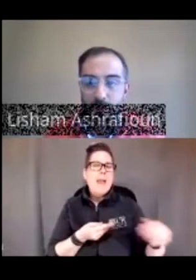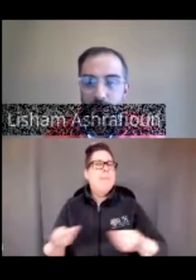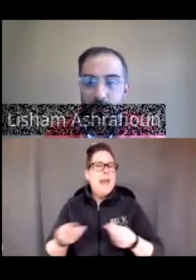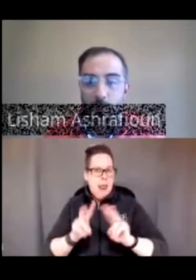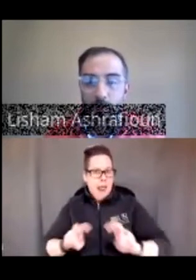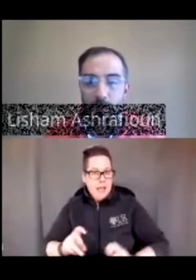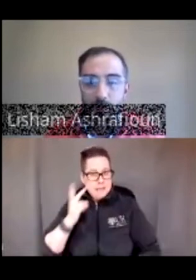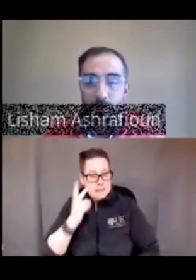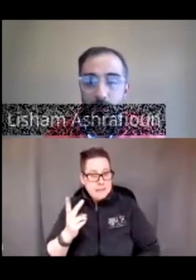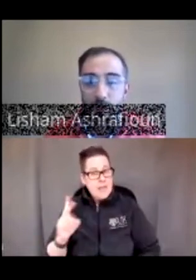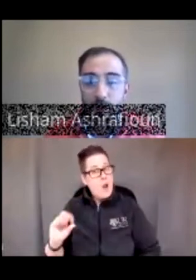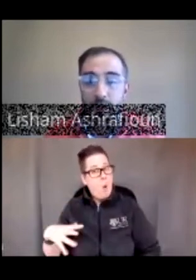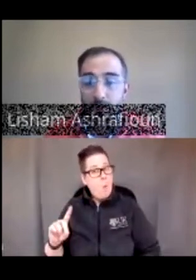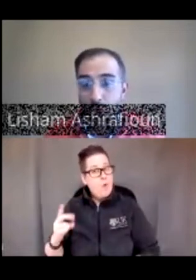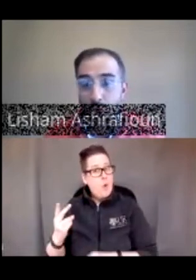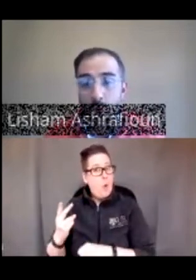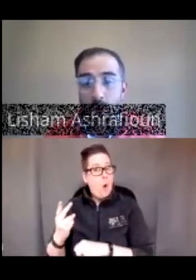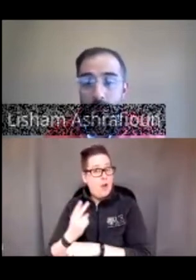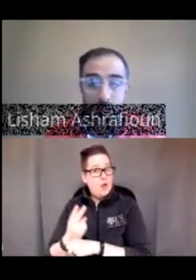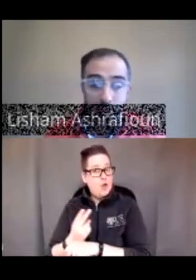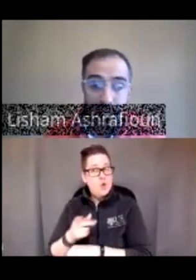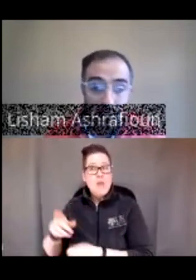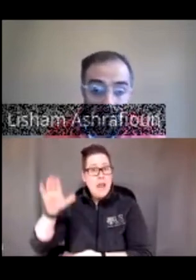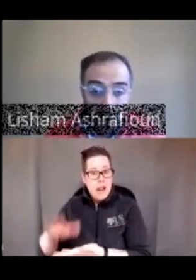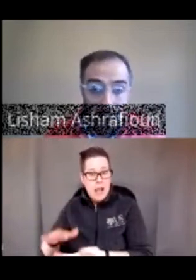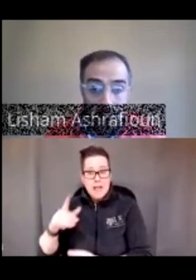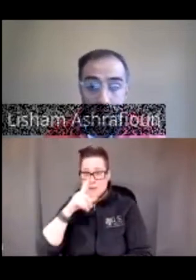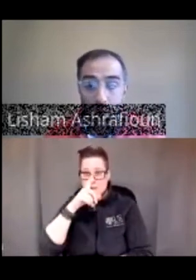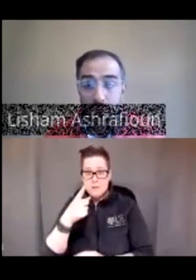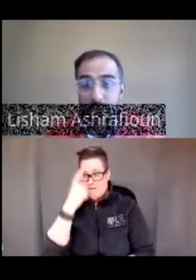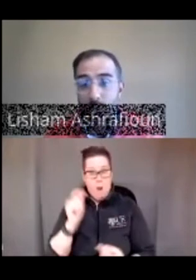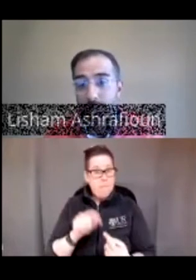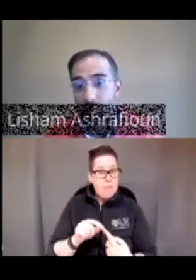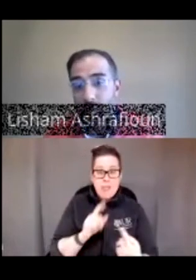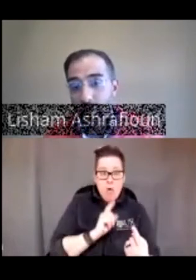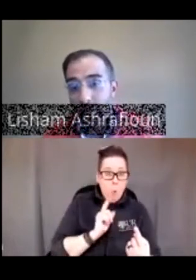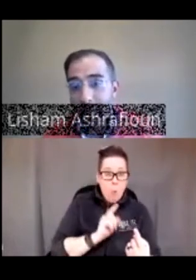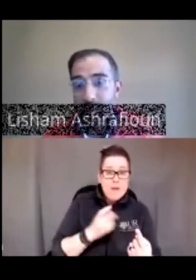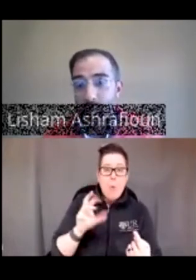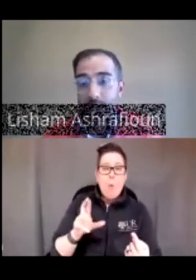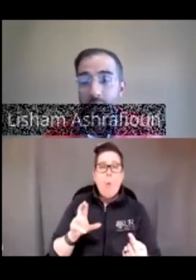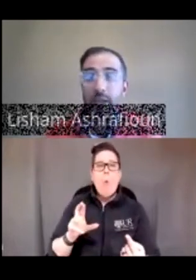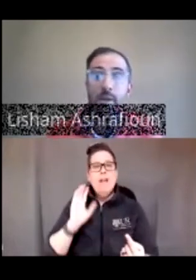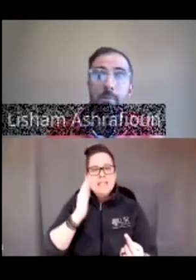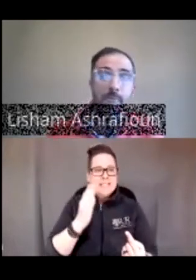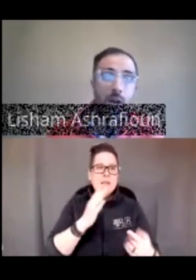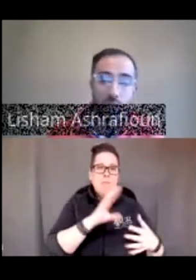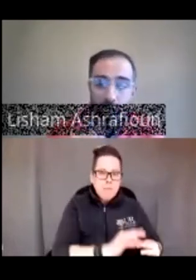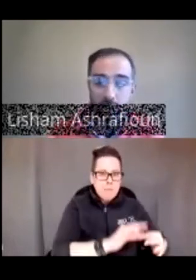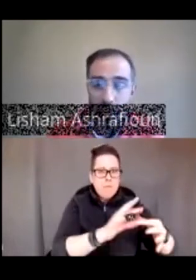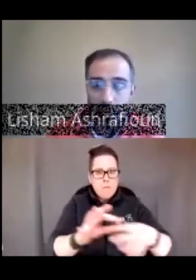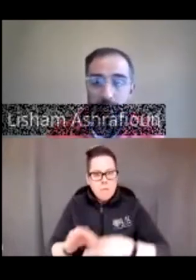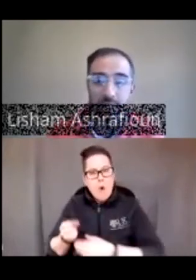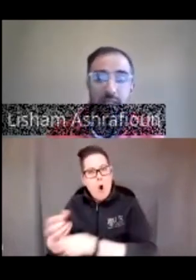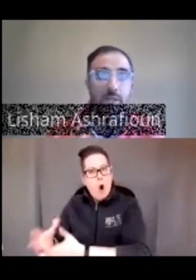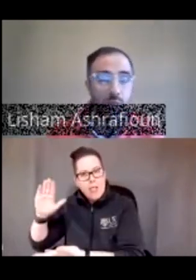there's reductions in opioid use through a single variable like loneliness, or through a chain pathway like